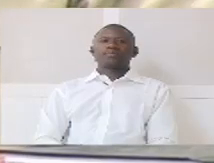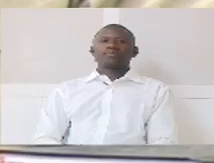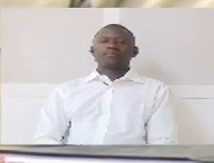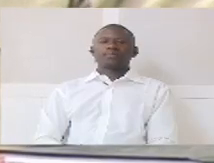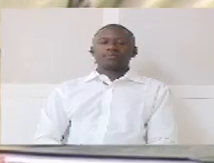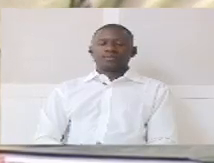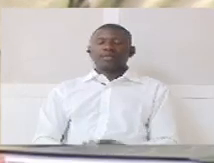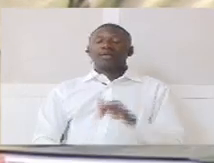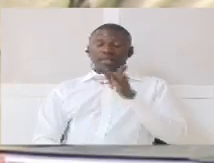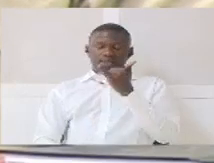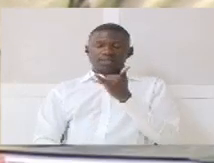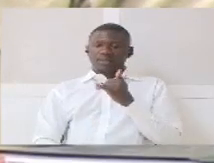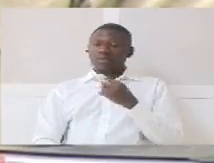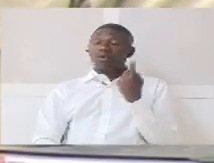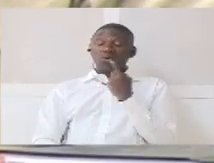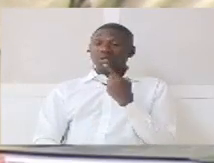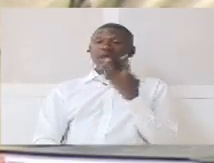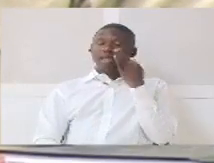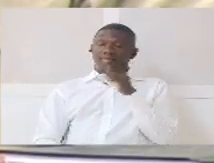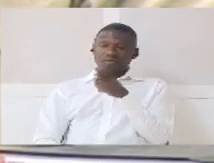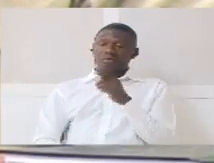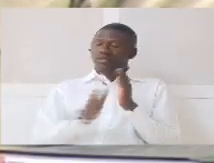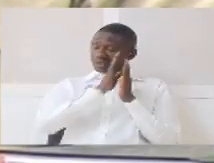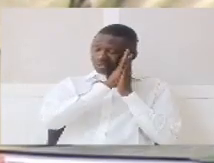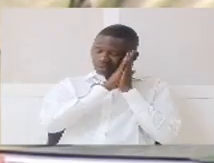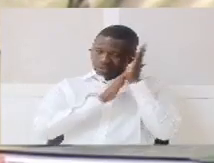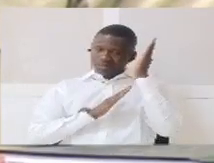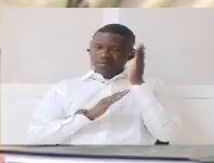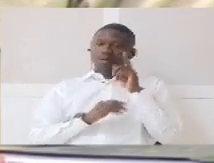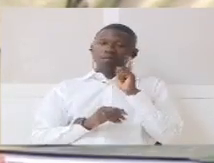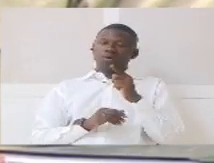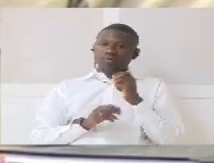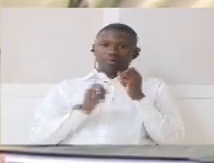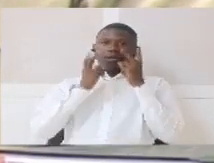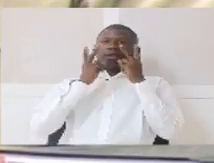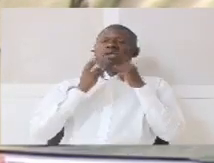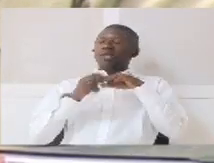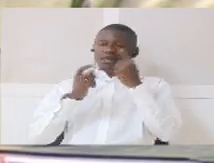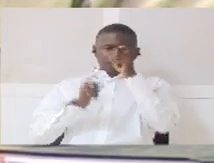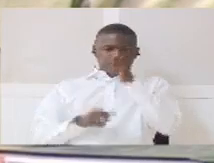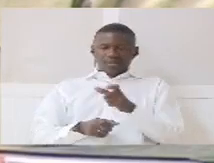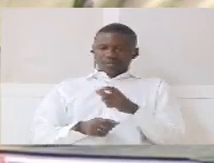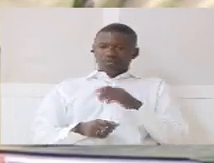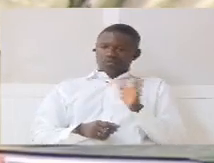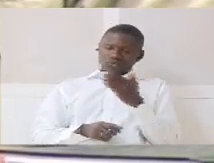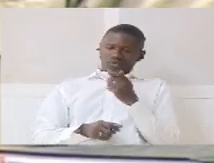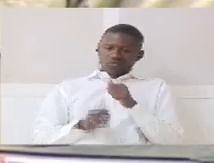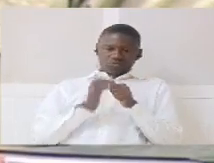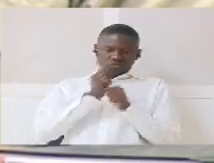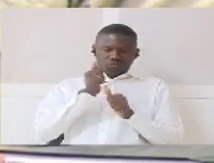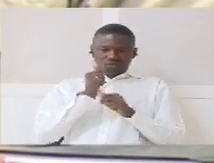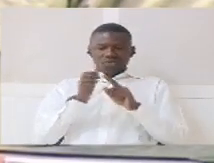kalamdal. Yes, except you are asleep. But if you are awake, anyone going to toilet or urinating, you'll be aware of it.